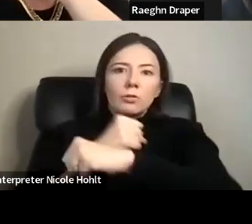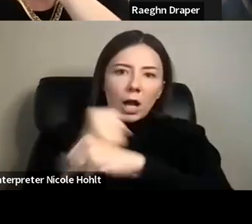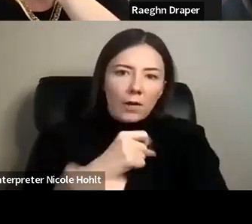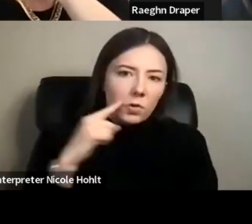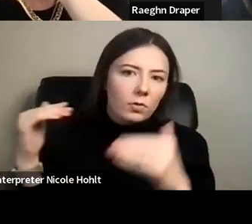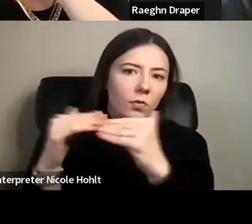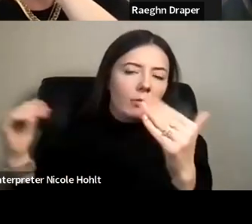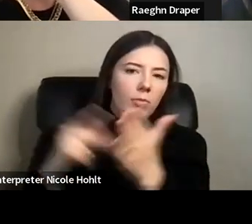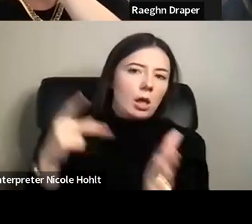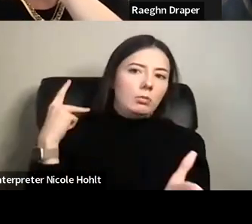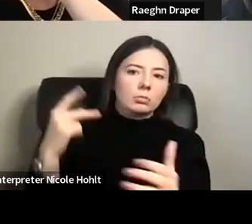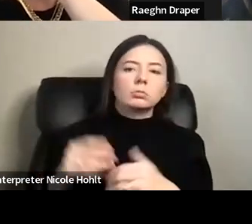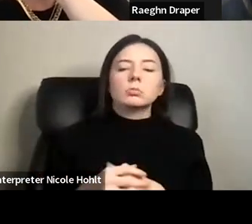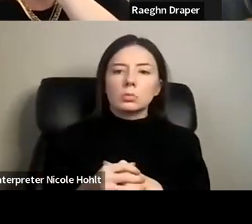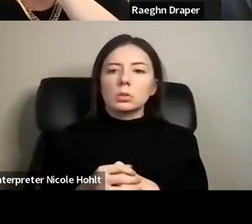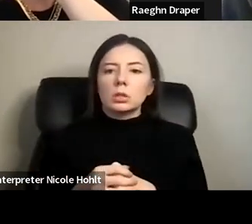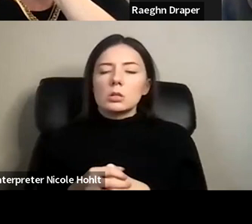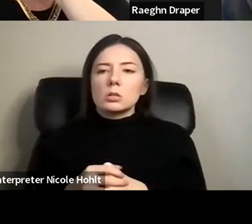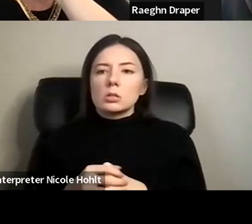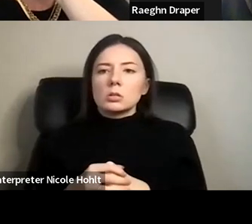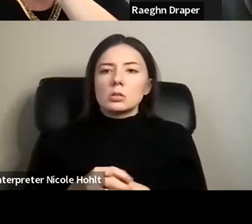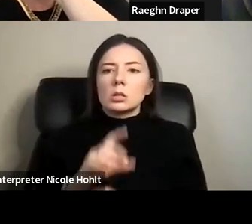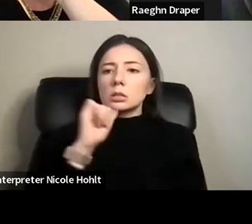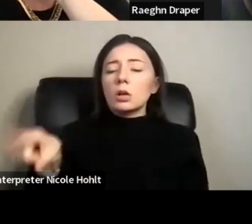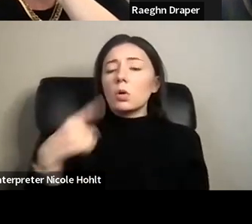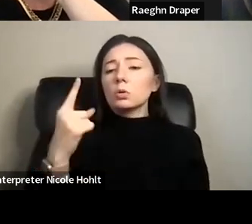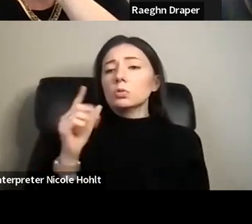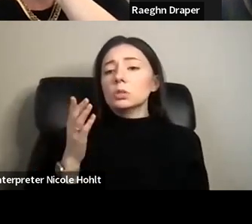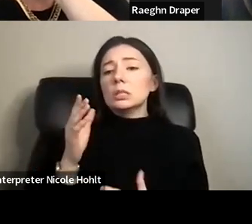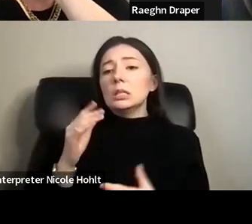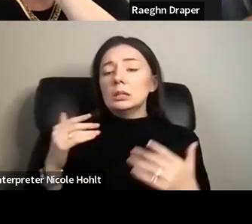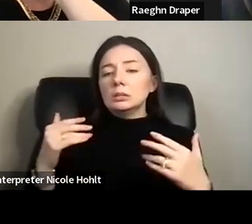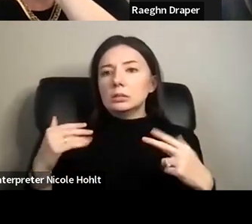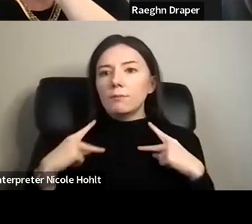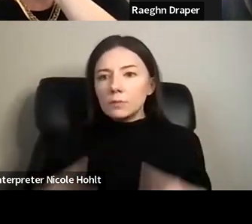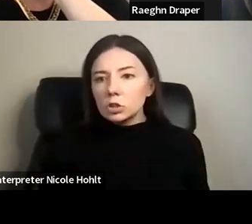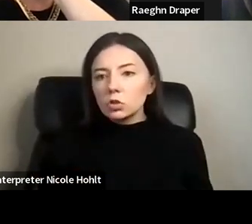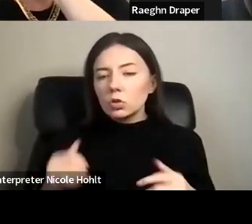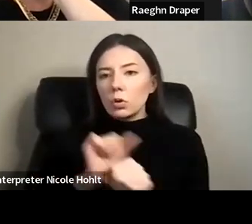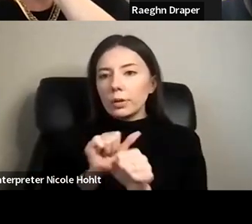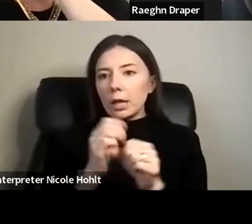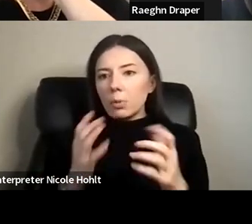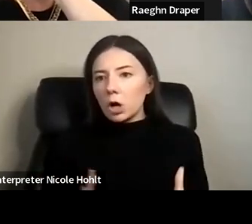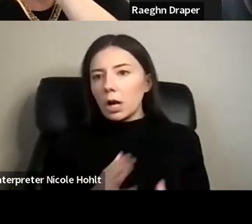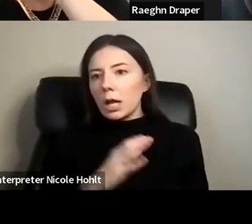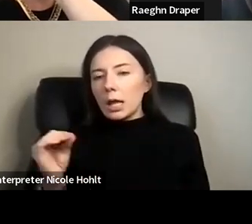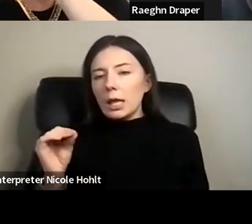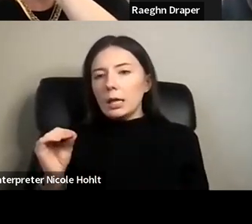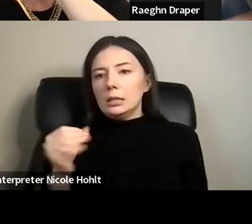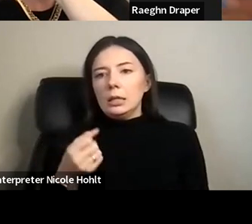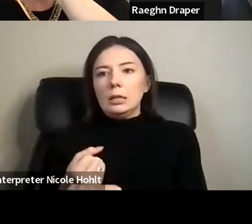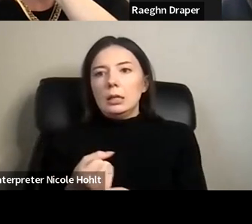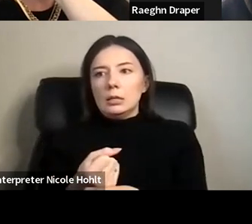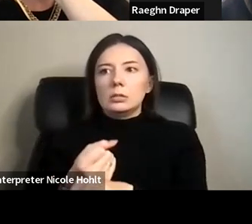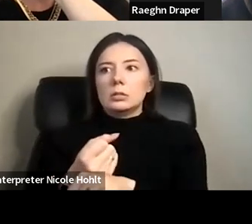white supremacy was that not only was the physical labor of enslaved folks taken for